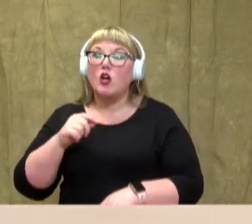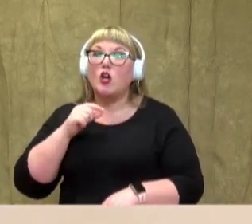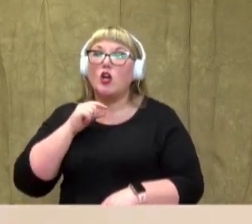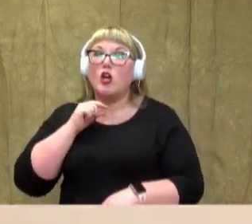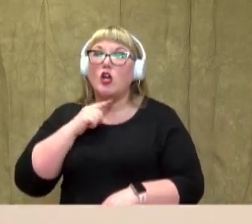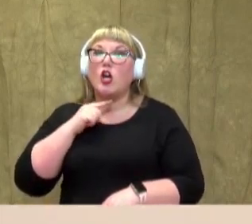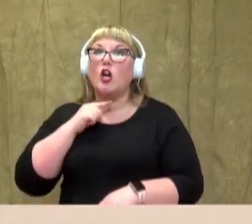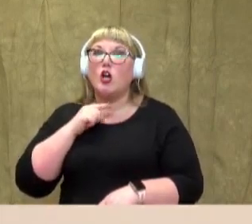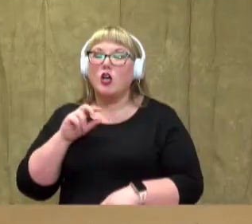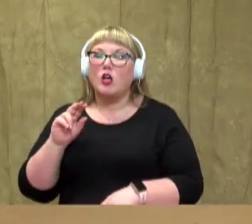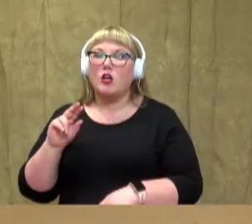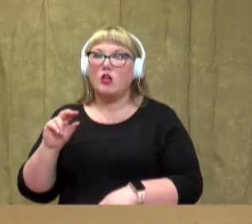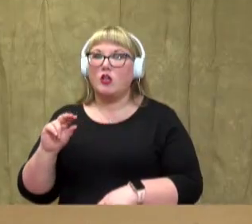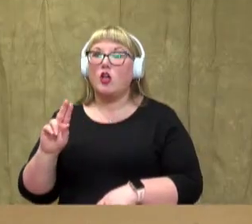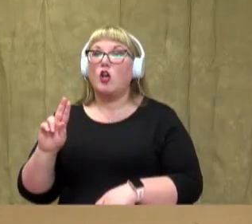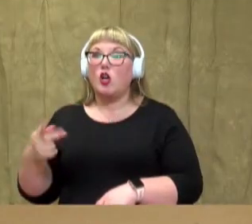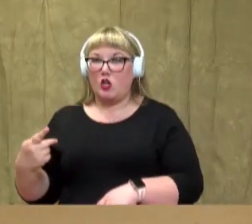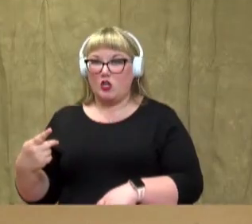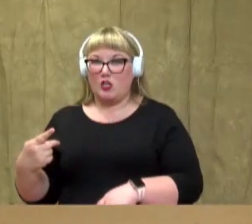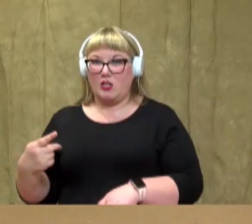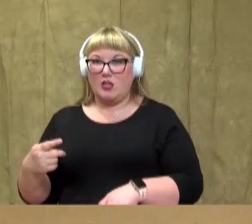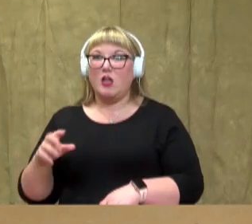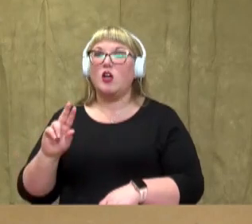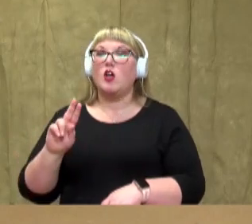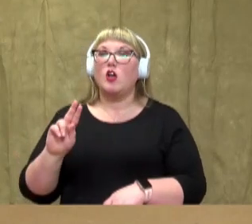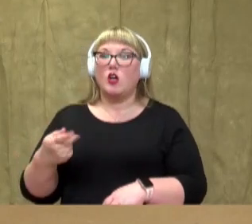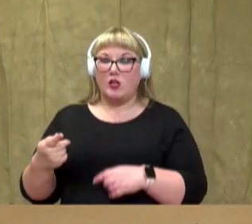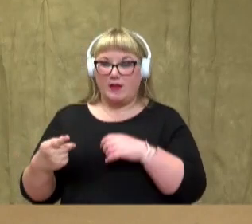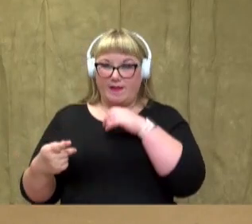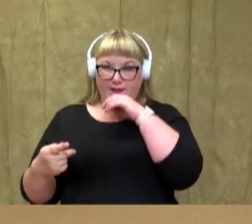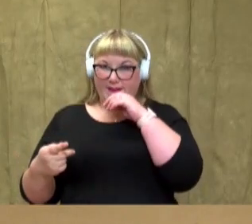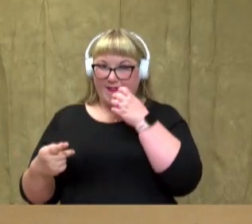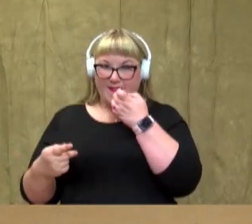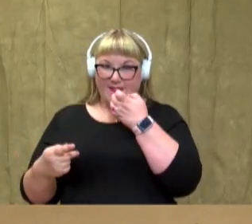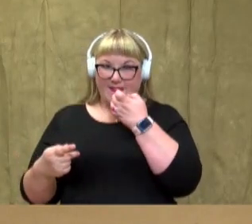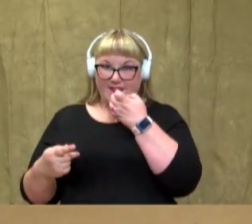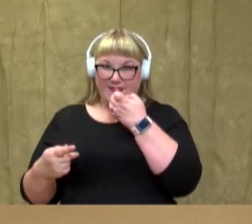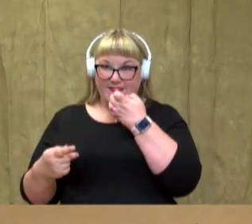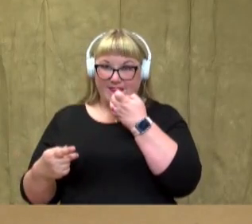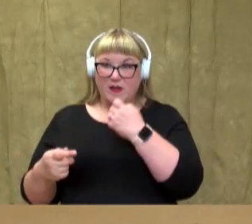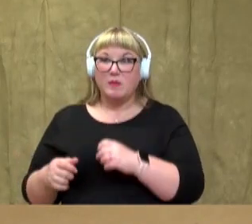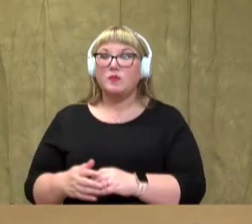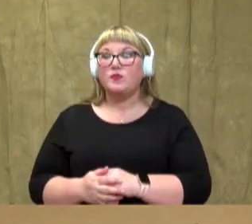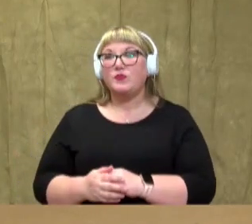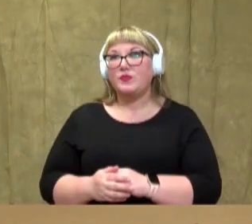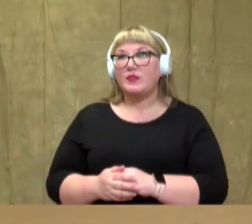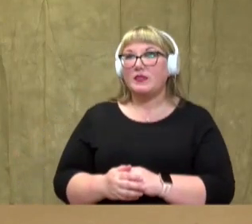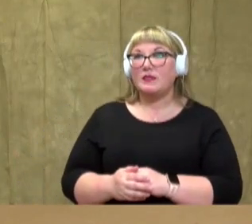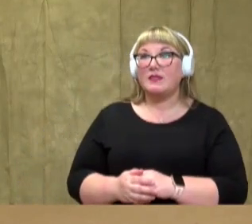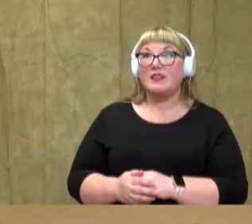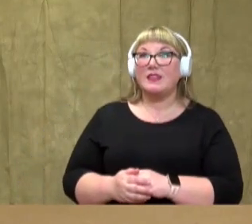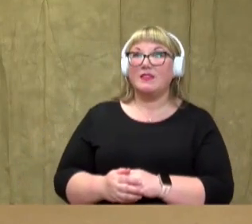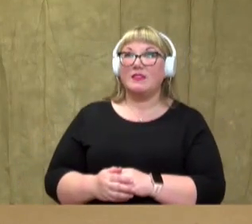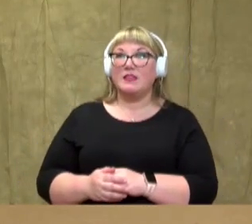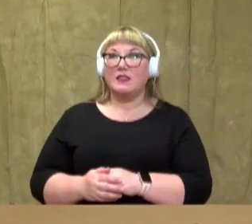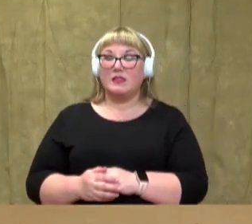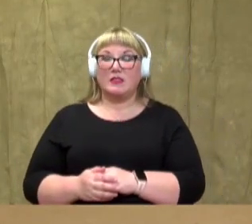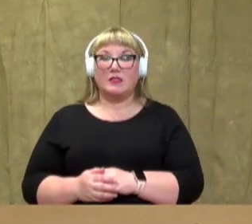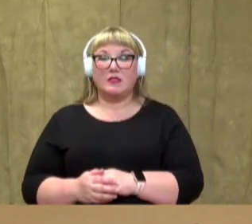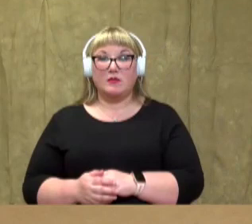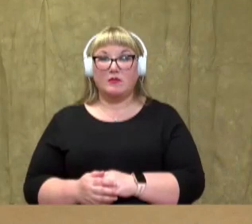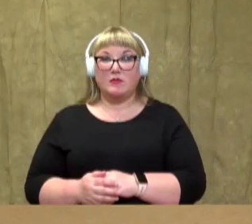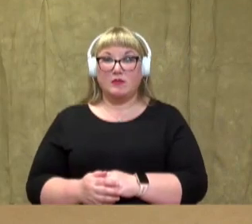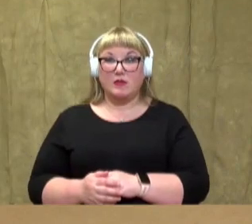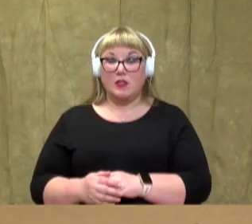me. Absolutely, ugh. Let's go through and get our eggs just like our recipe calls. Let's try